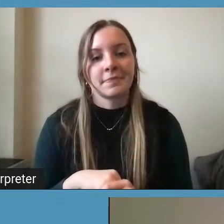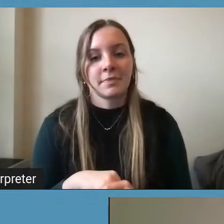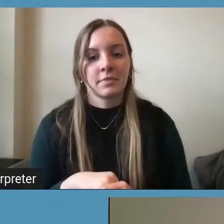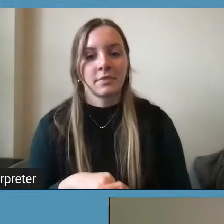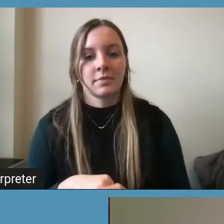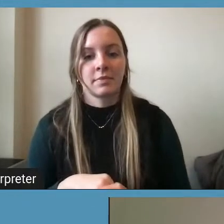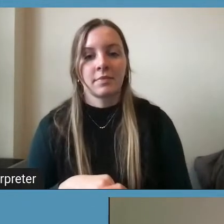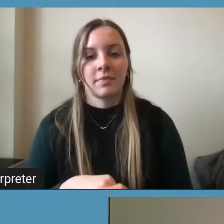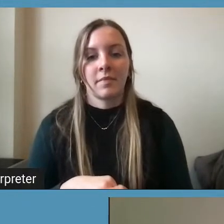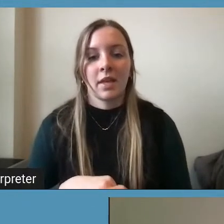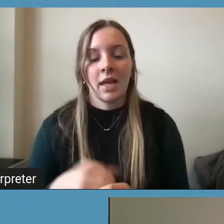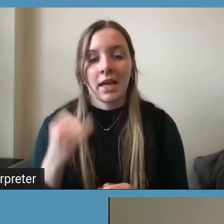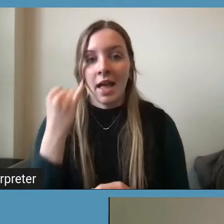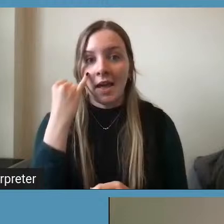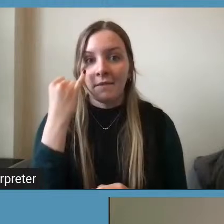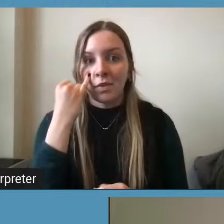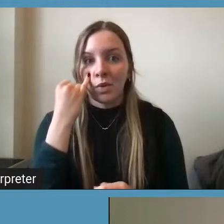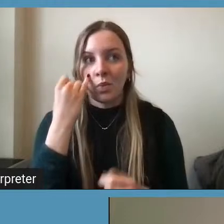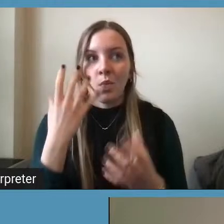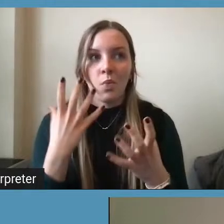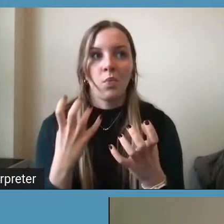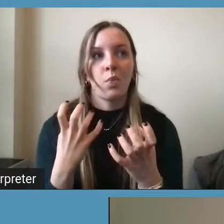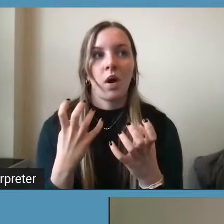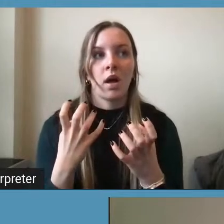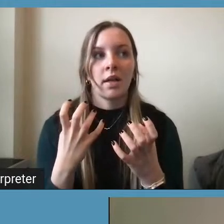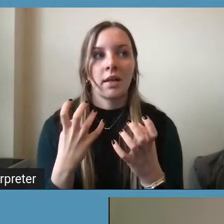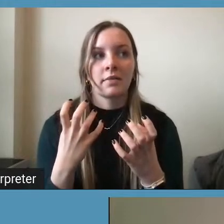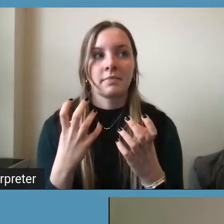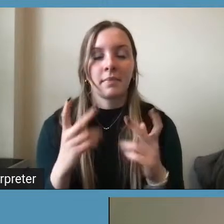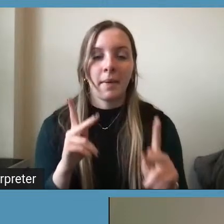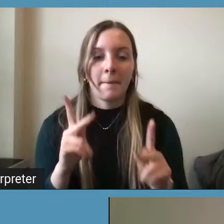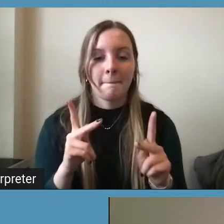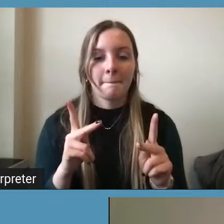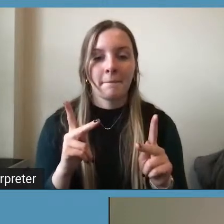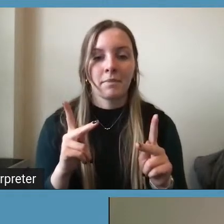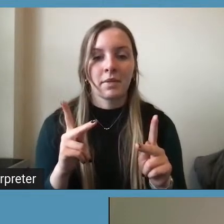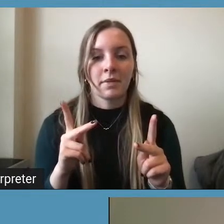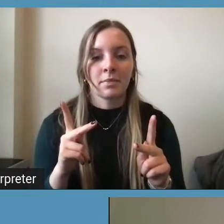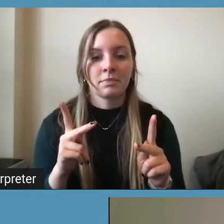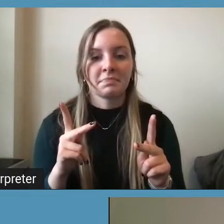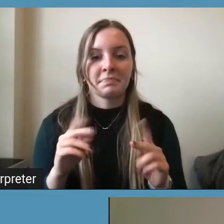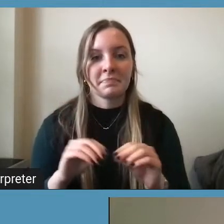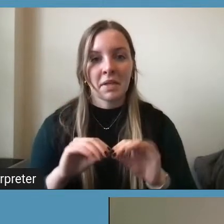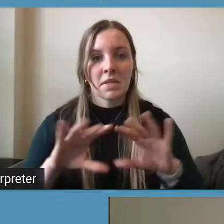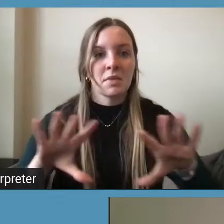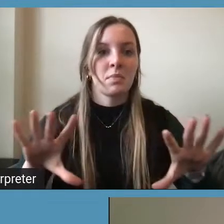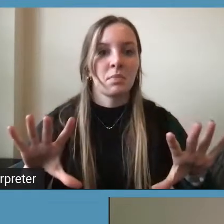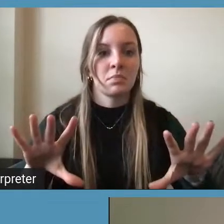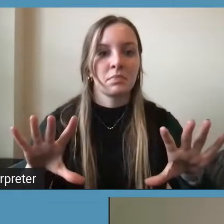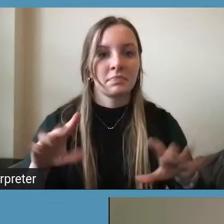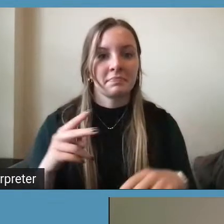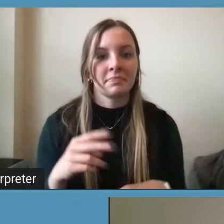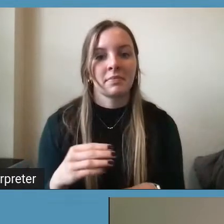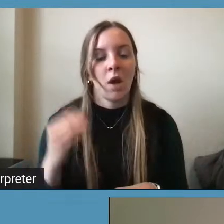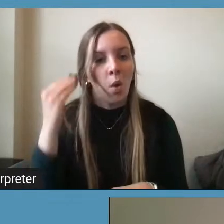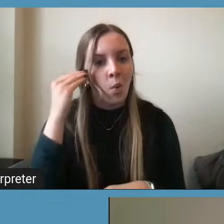and helping tell stories about objects in your collection, then you may not need these,